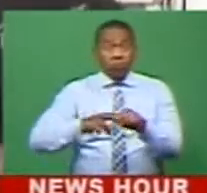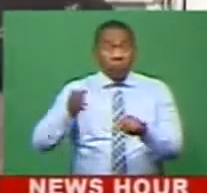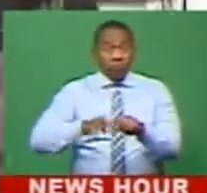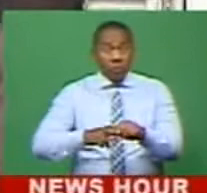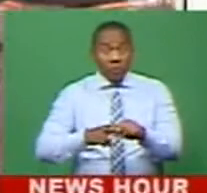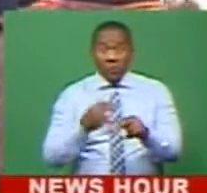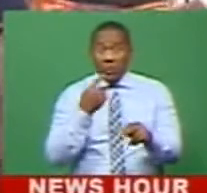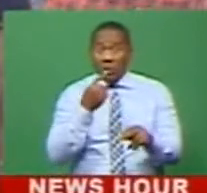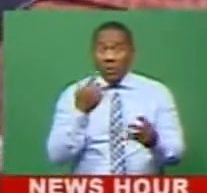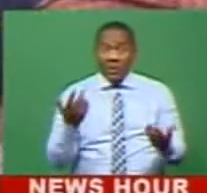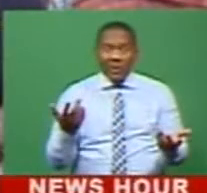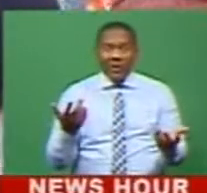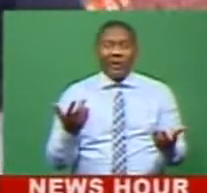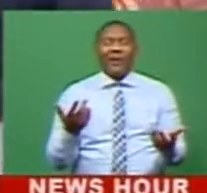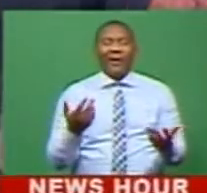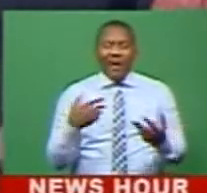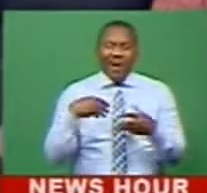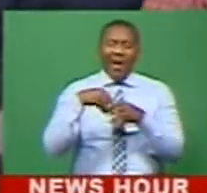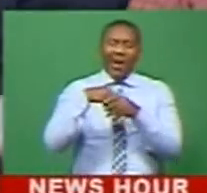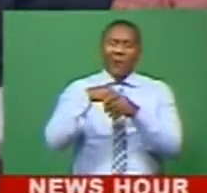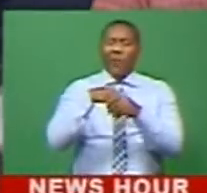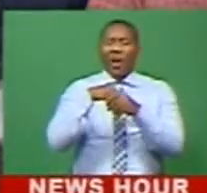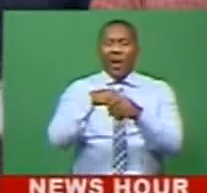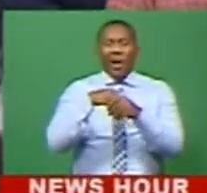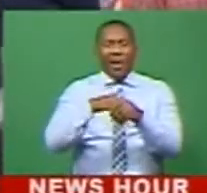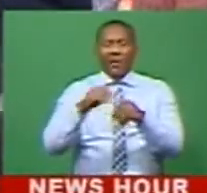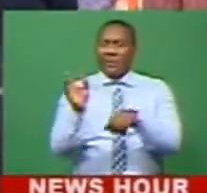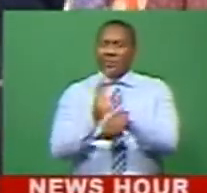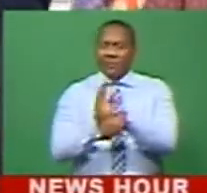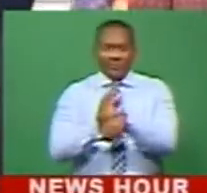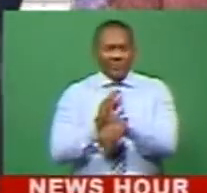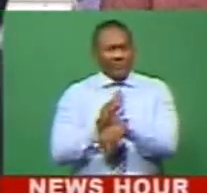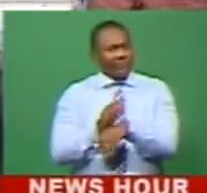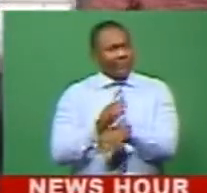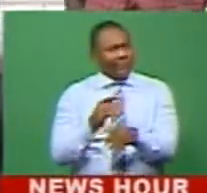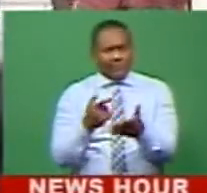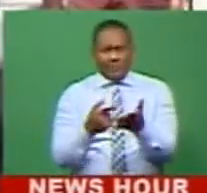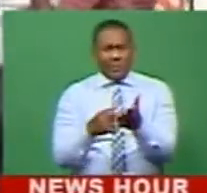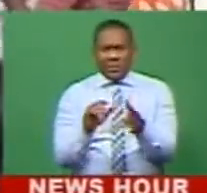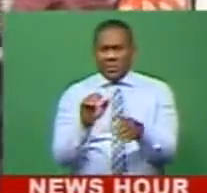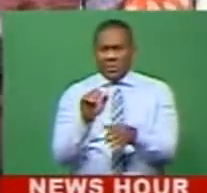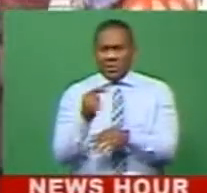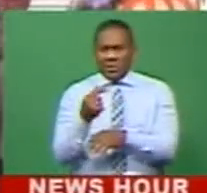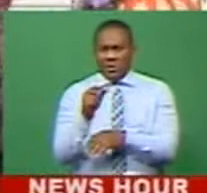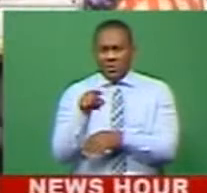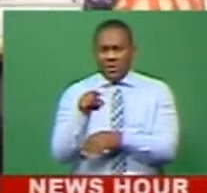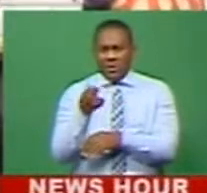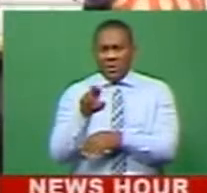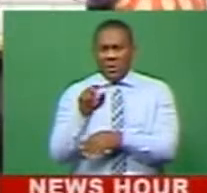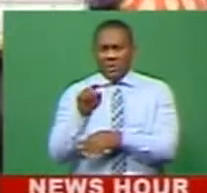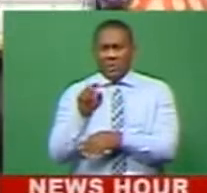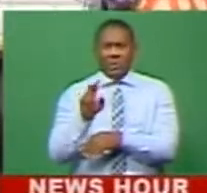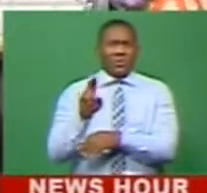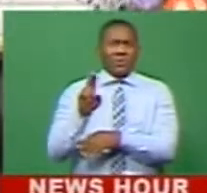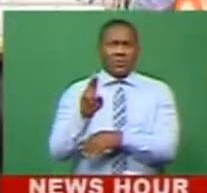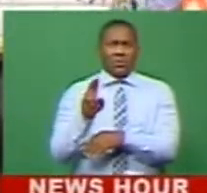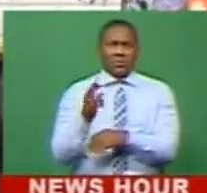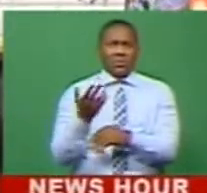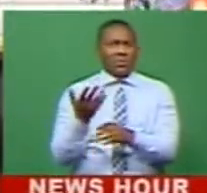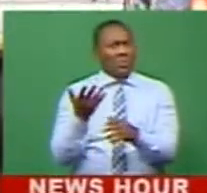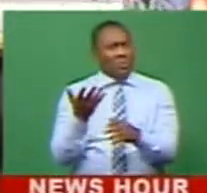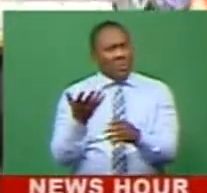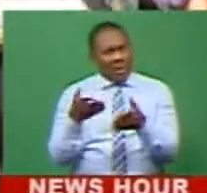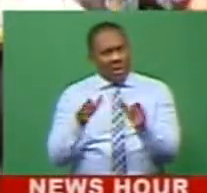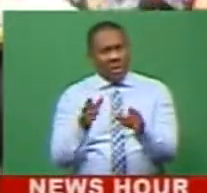fuel are those in the transportation business. Now they are asking the GPRTU to allow them to increase the